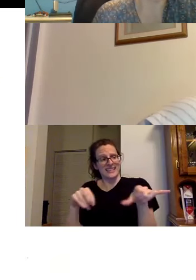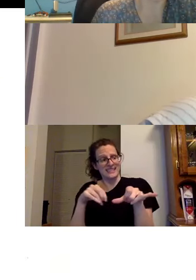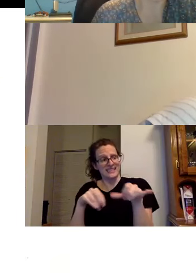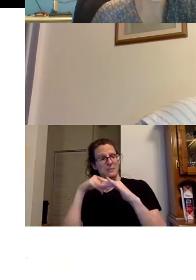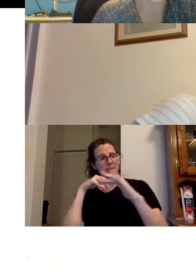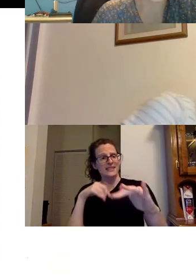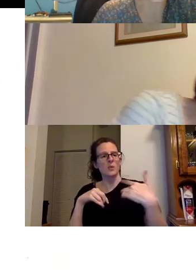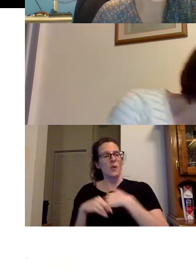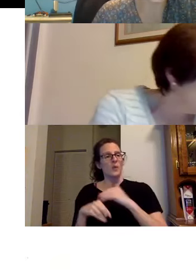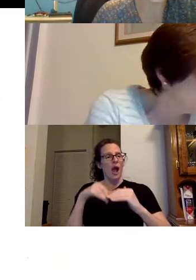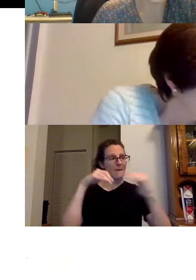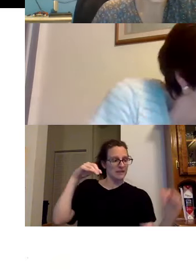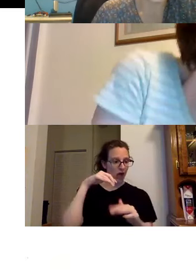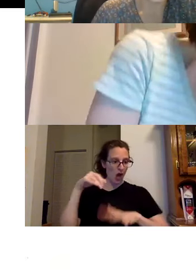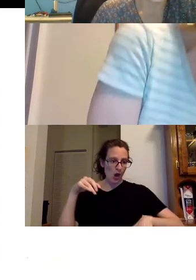line. So